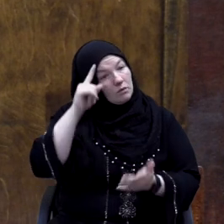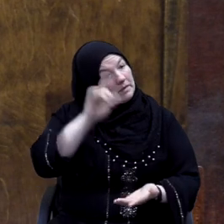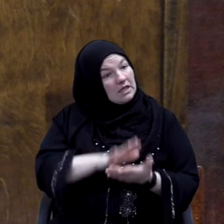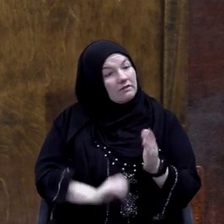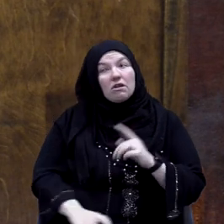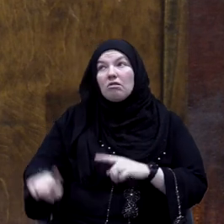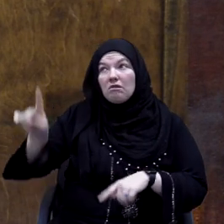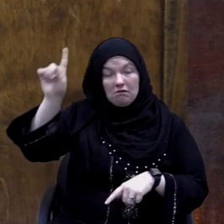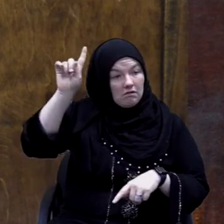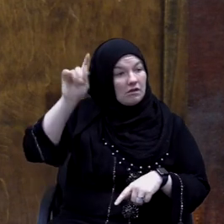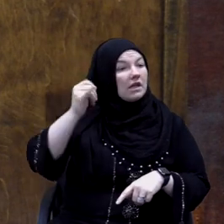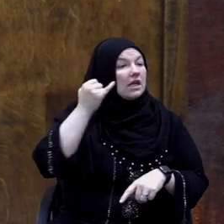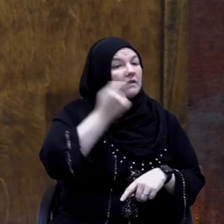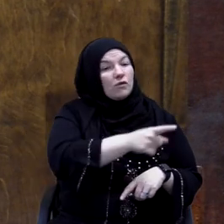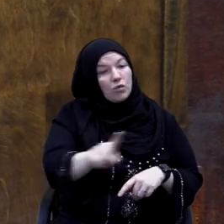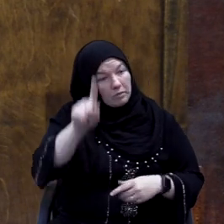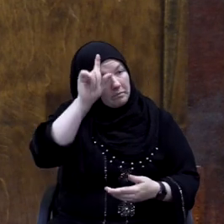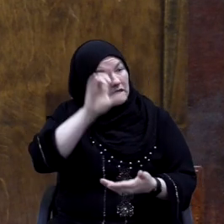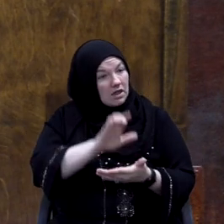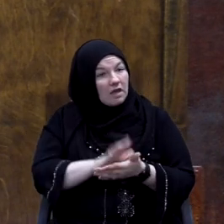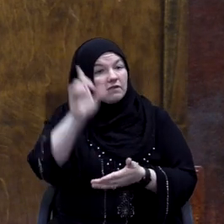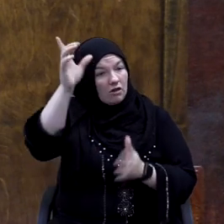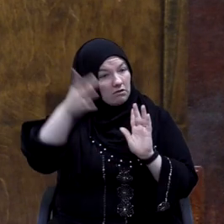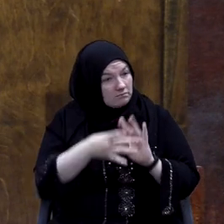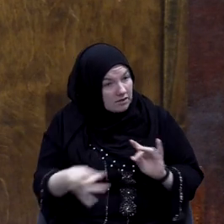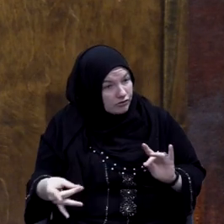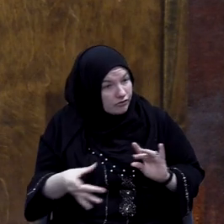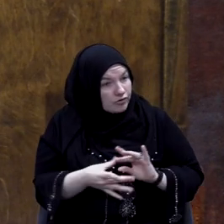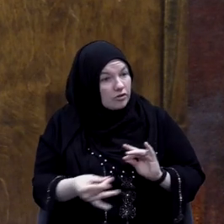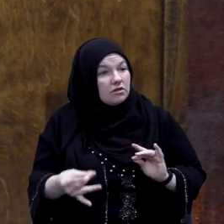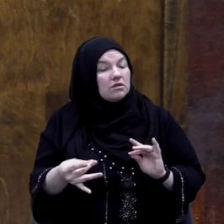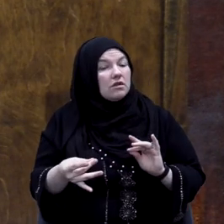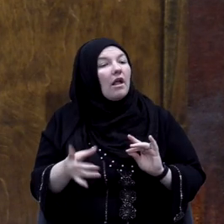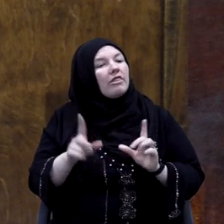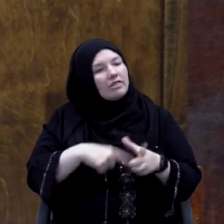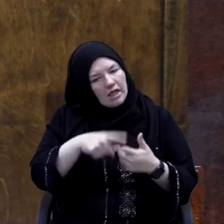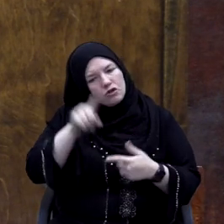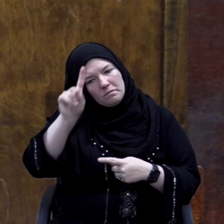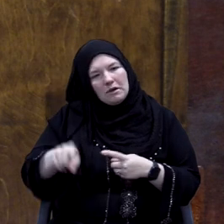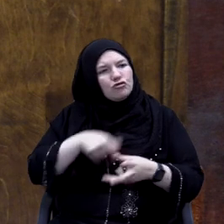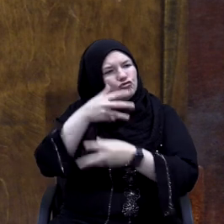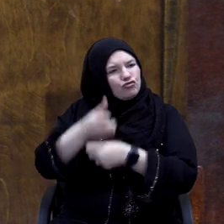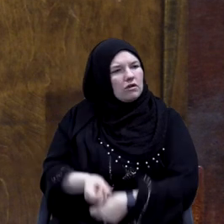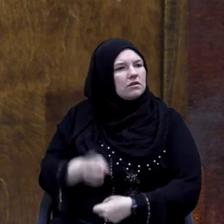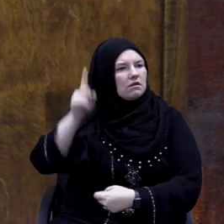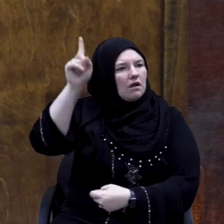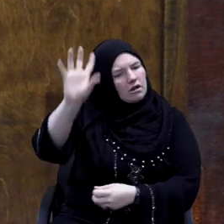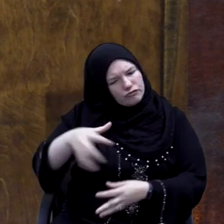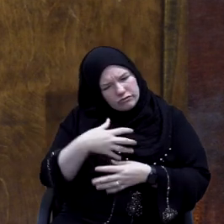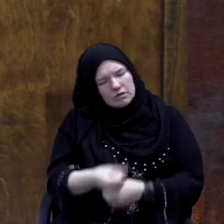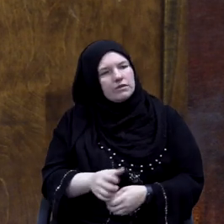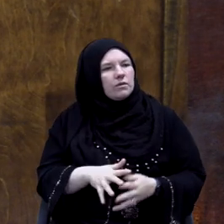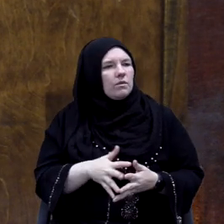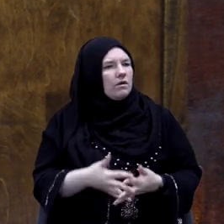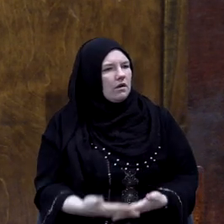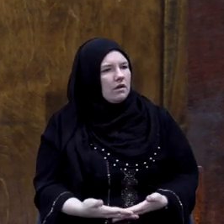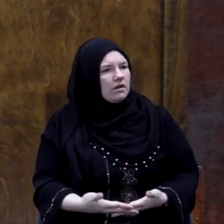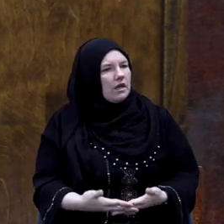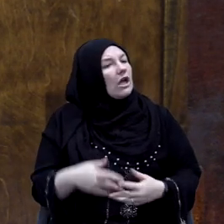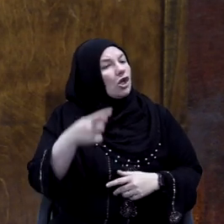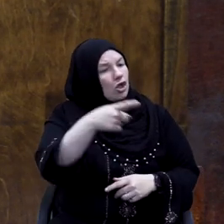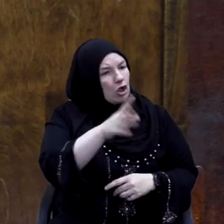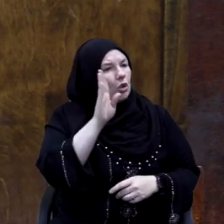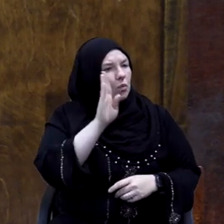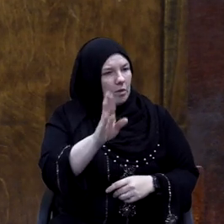Allah, if you believe in the words of Allah, then you must trust Allah and trust His words. You will be